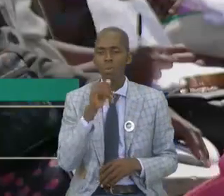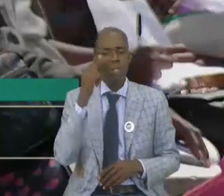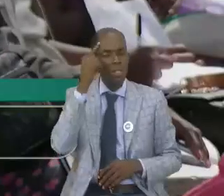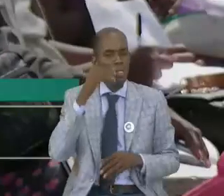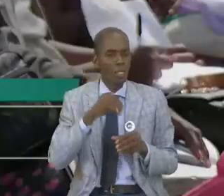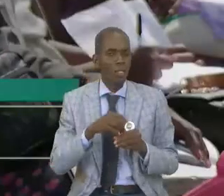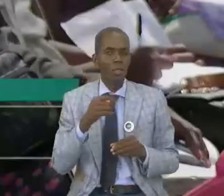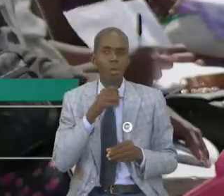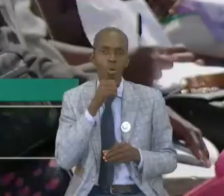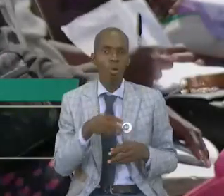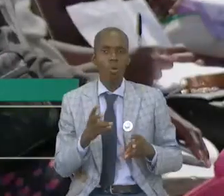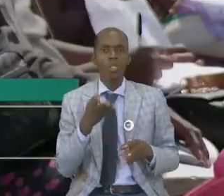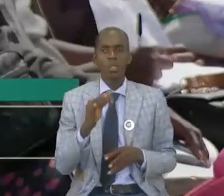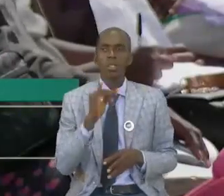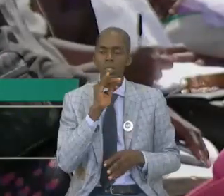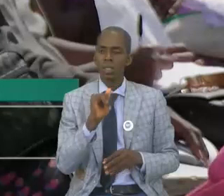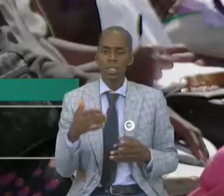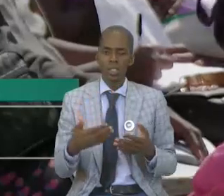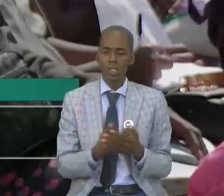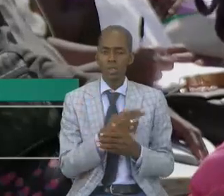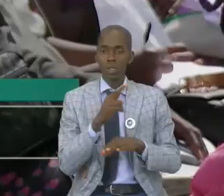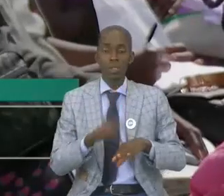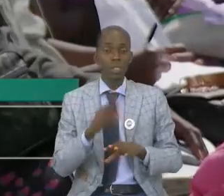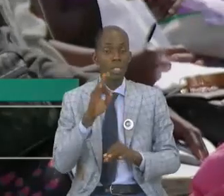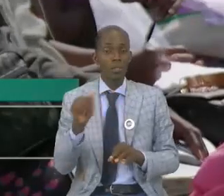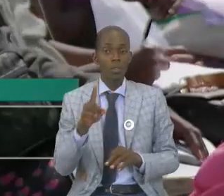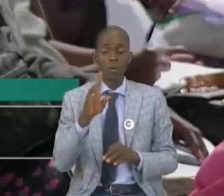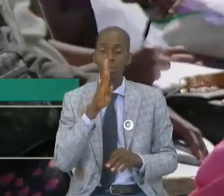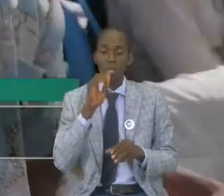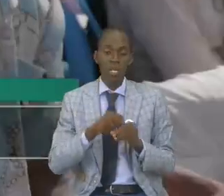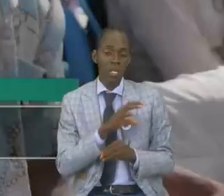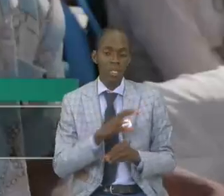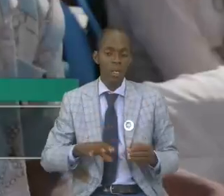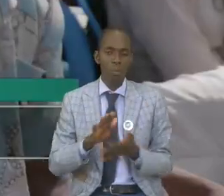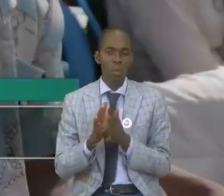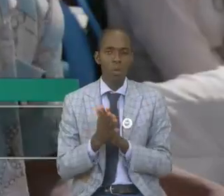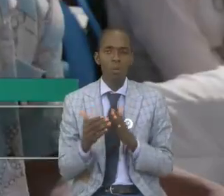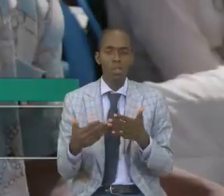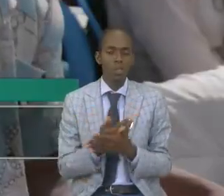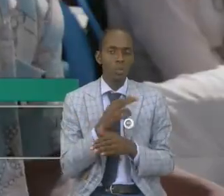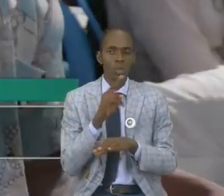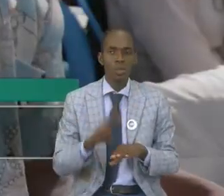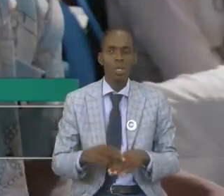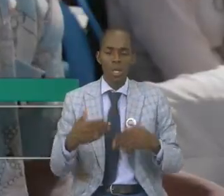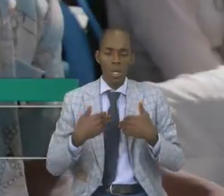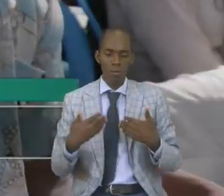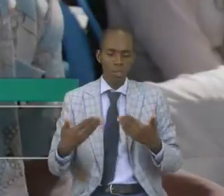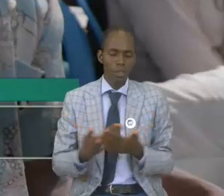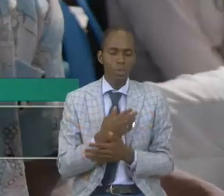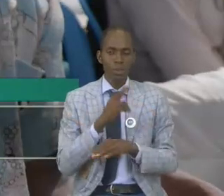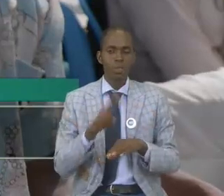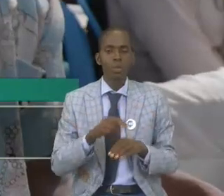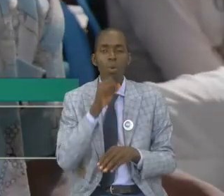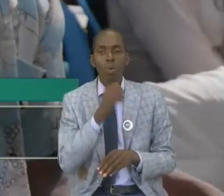new nature. If any man be in Christ, is a new creature. He has a new nature. Old things are passed away,